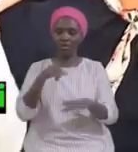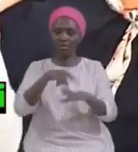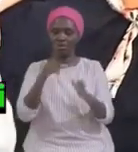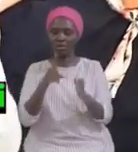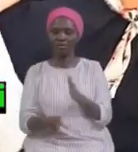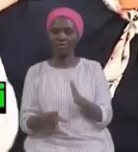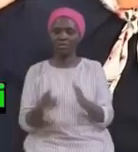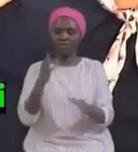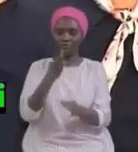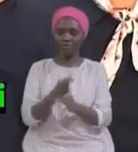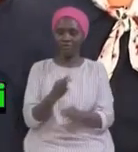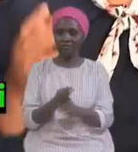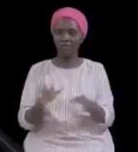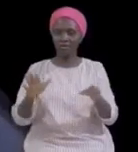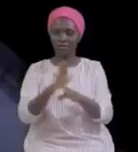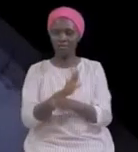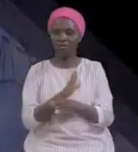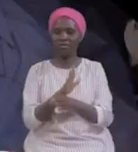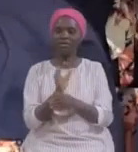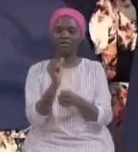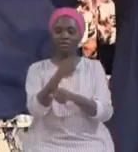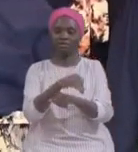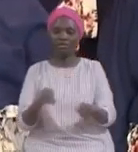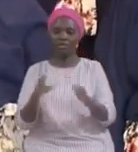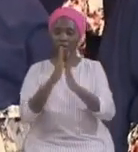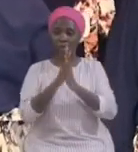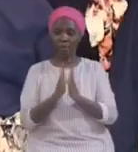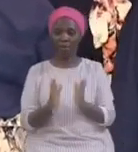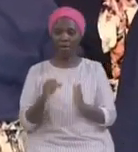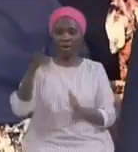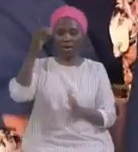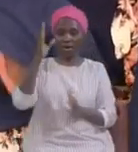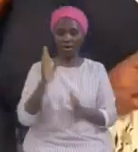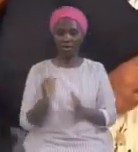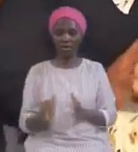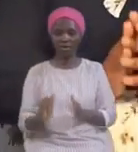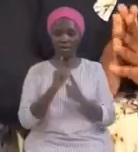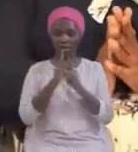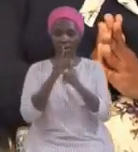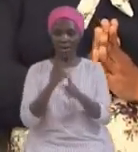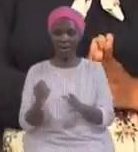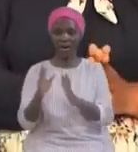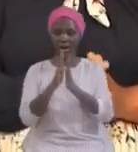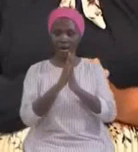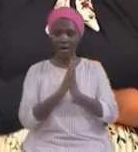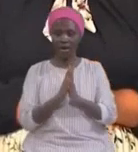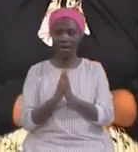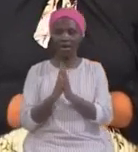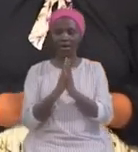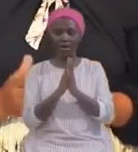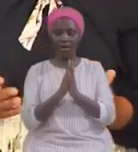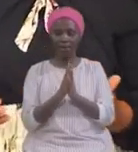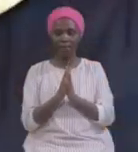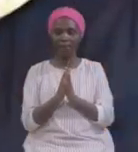of faith-filled prevailing prayer. God still answers prayer.